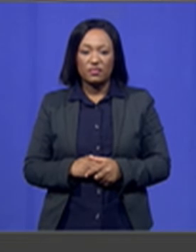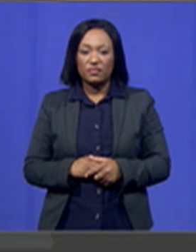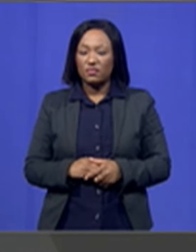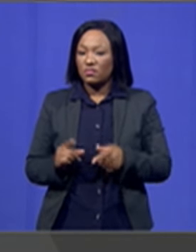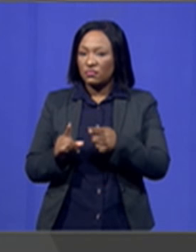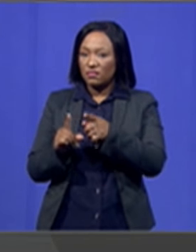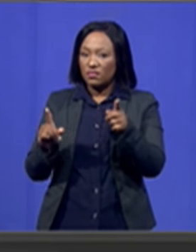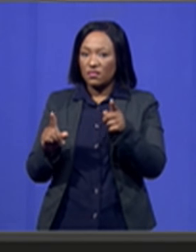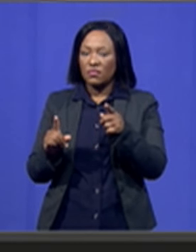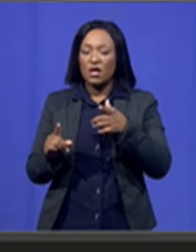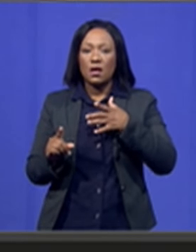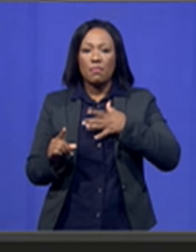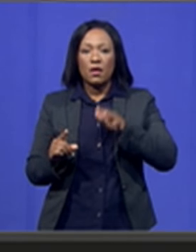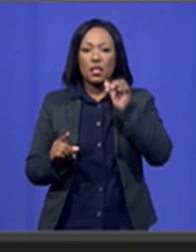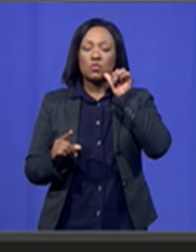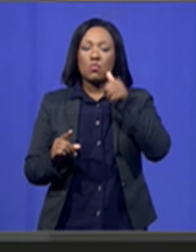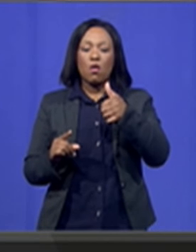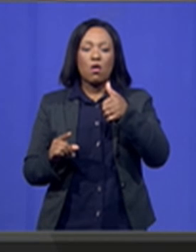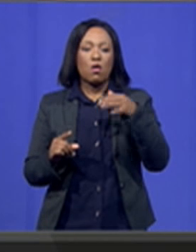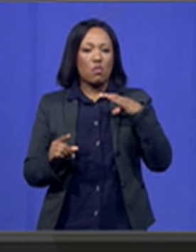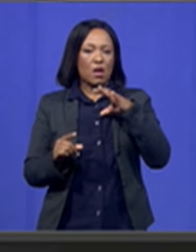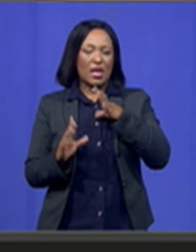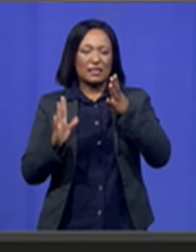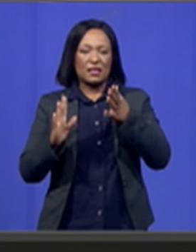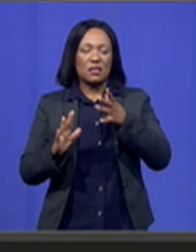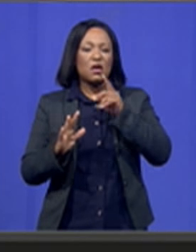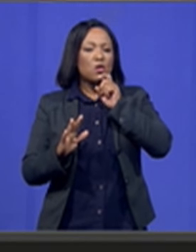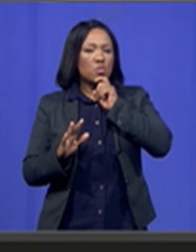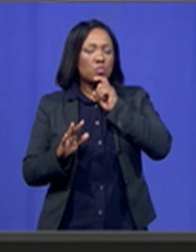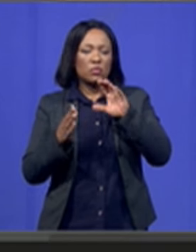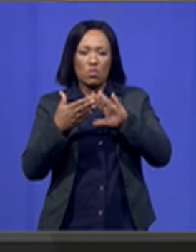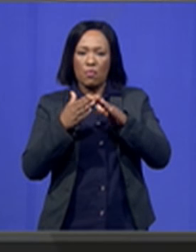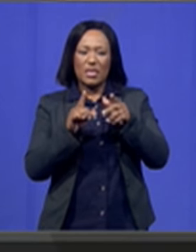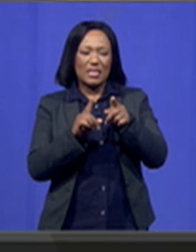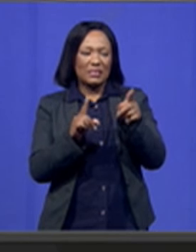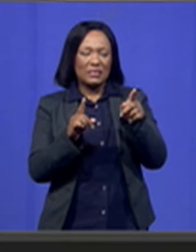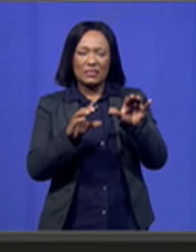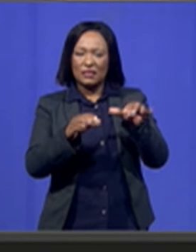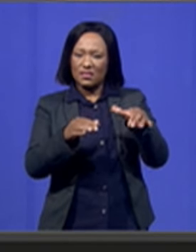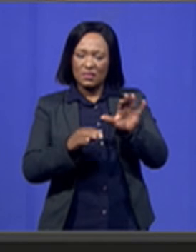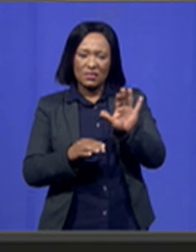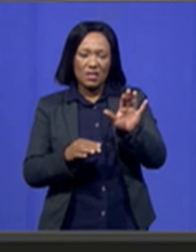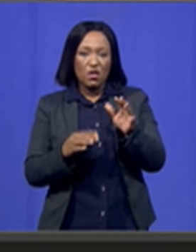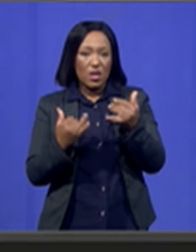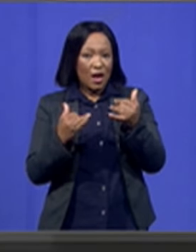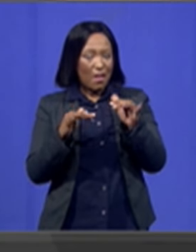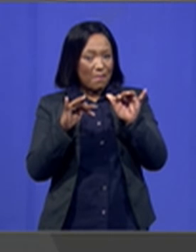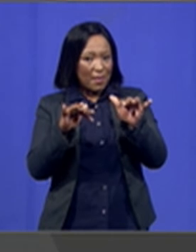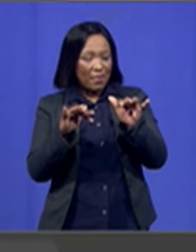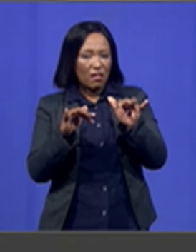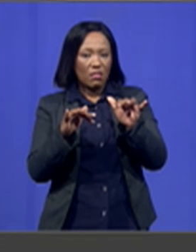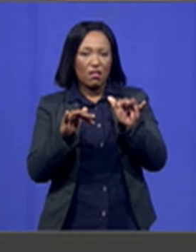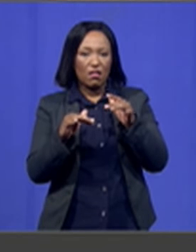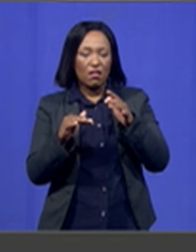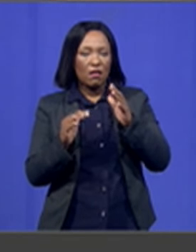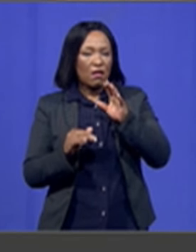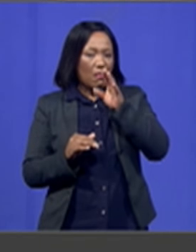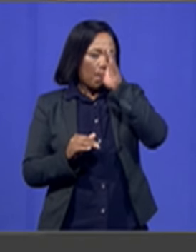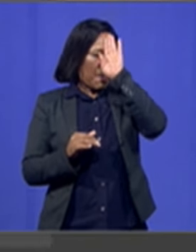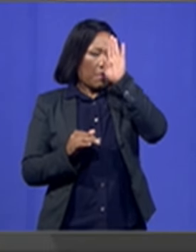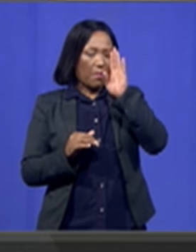batla ba makhanselara ho sane kapa ba etapele ha se ka ra sebedisang tjhaba sa rona hobane bonneteng ba taba ho lemala setjhaba ho senyela batho